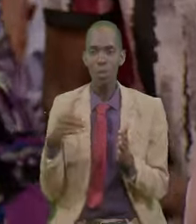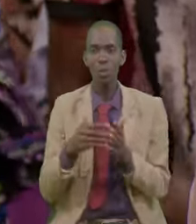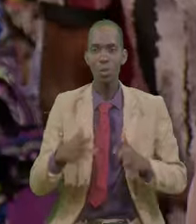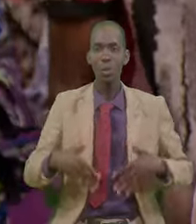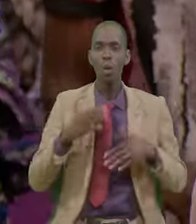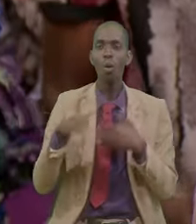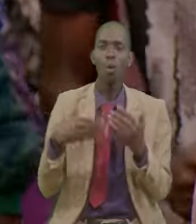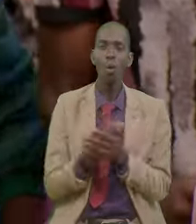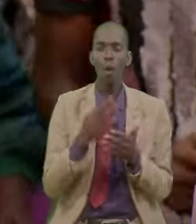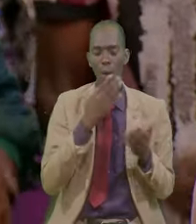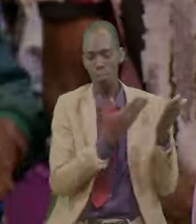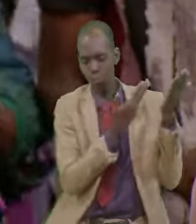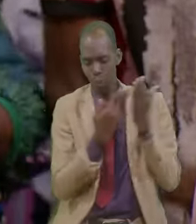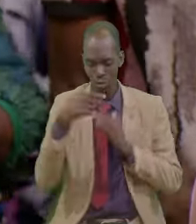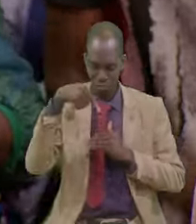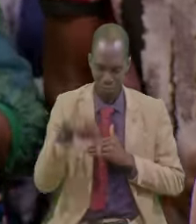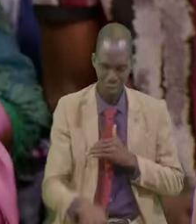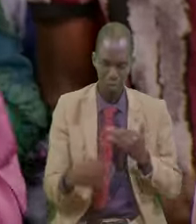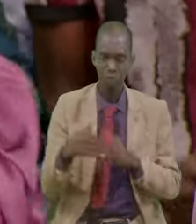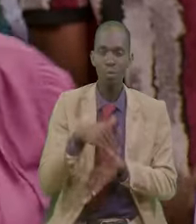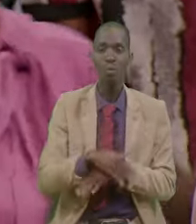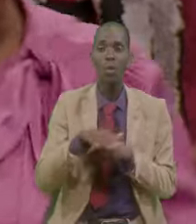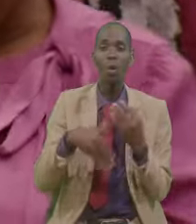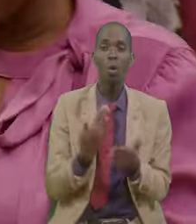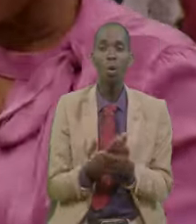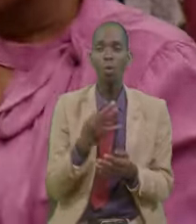they are brought down tonight. All of them, they are brought